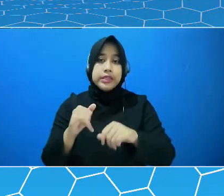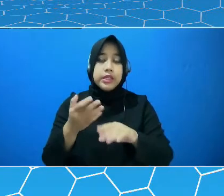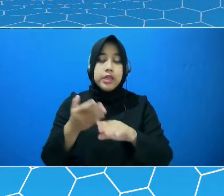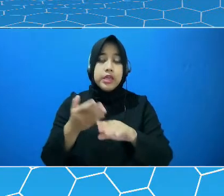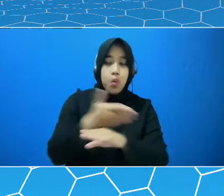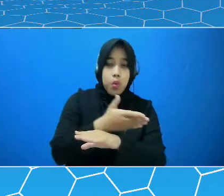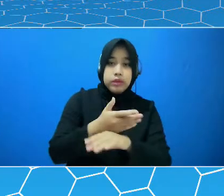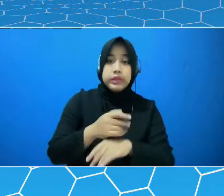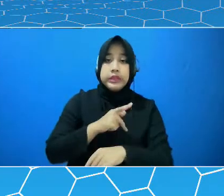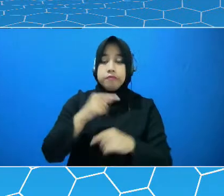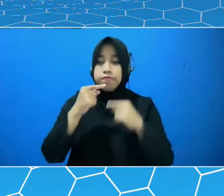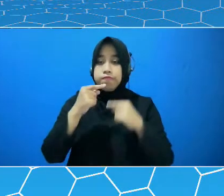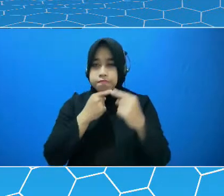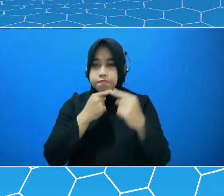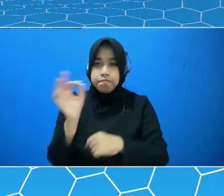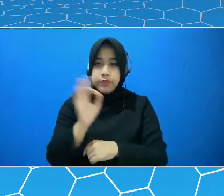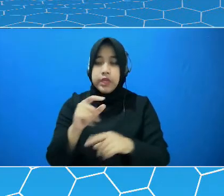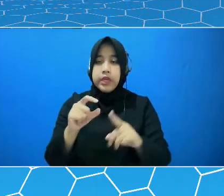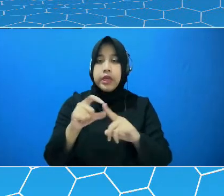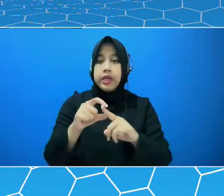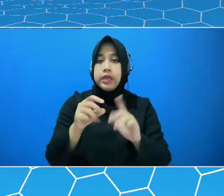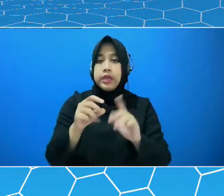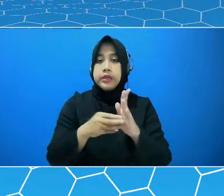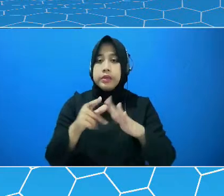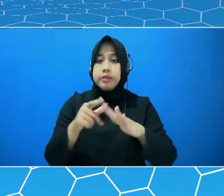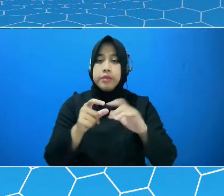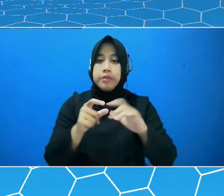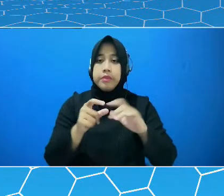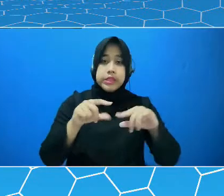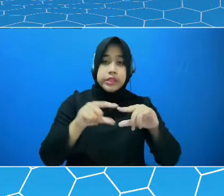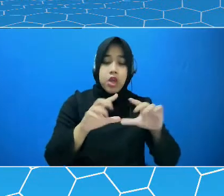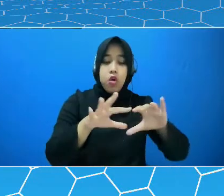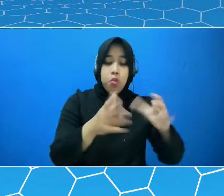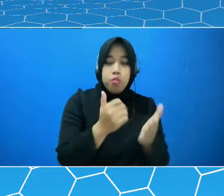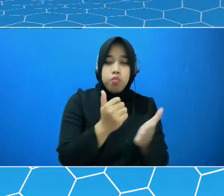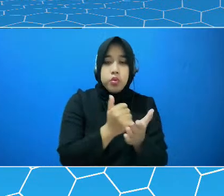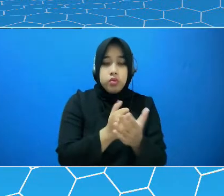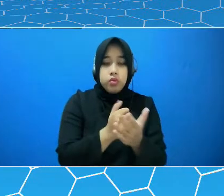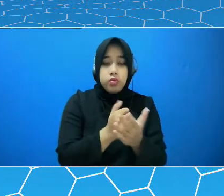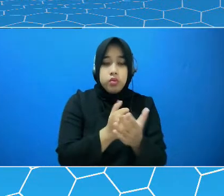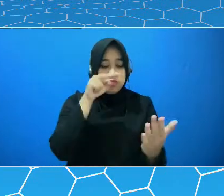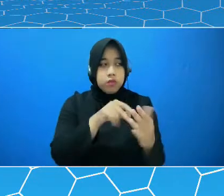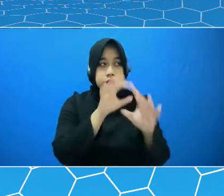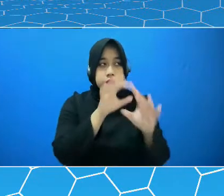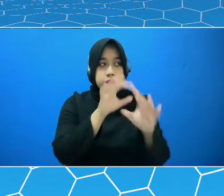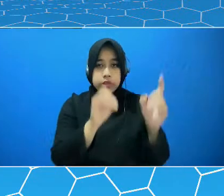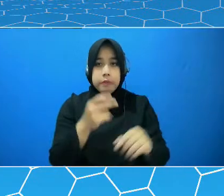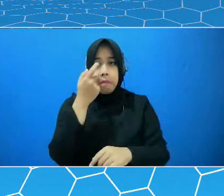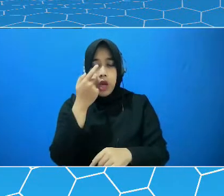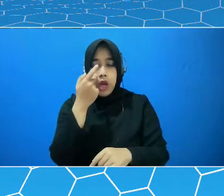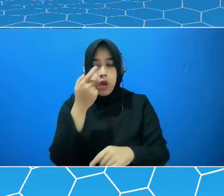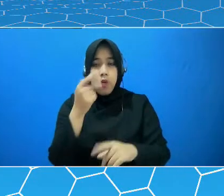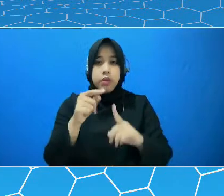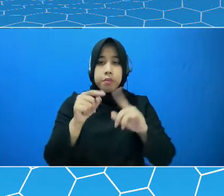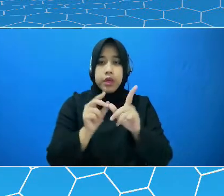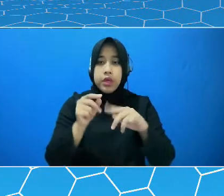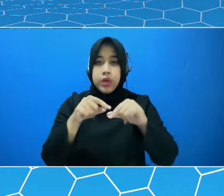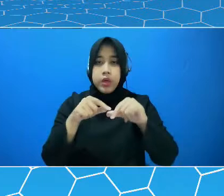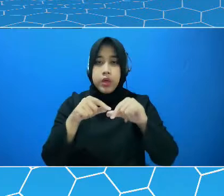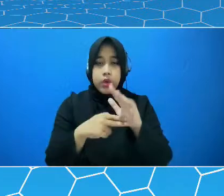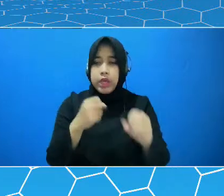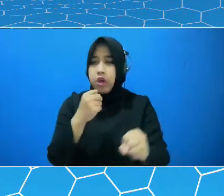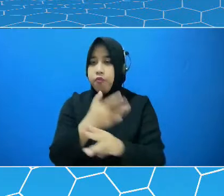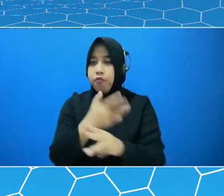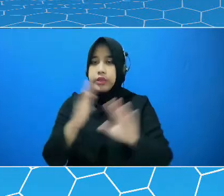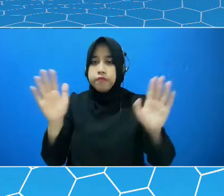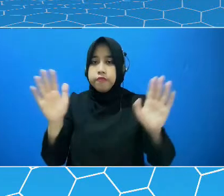typical area where we're seeing that the conventional types of treatment are really not going to be so effective. It's changes in